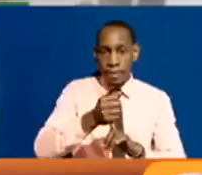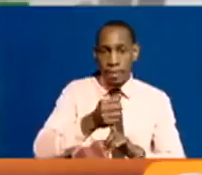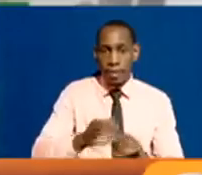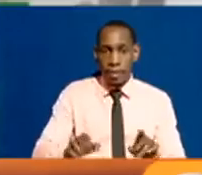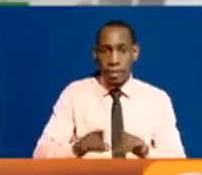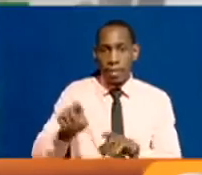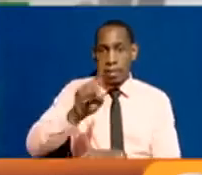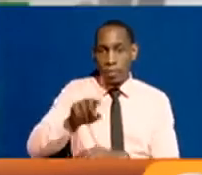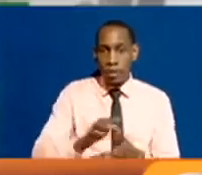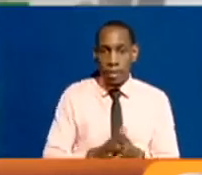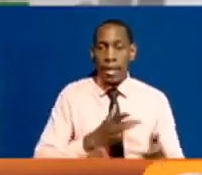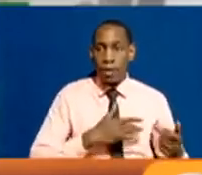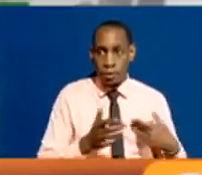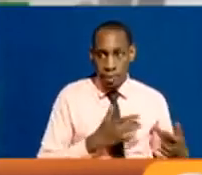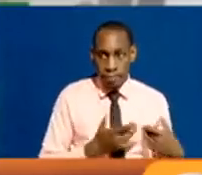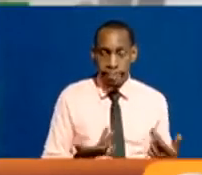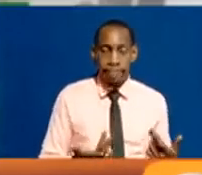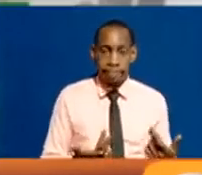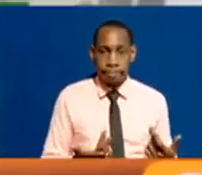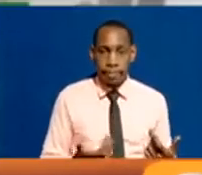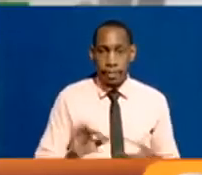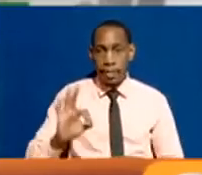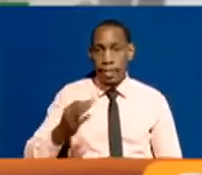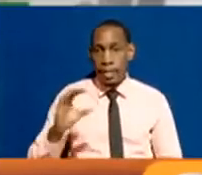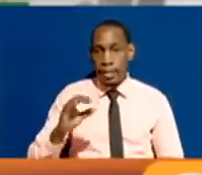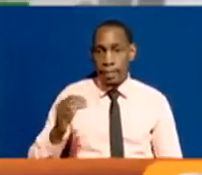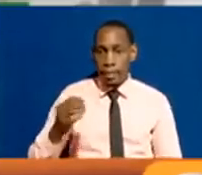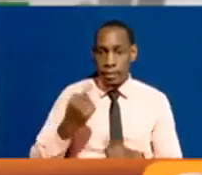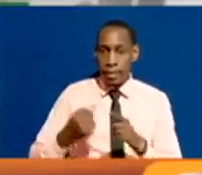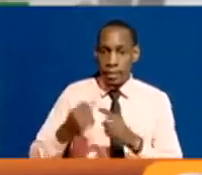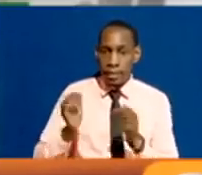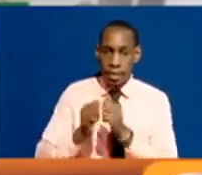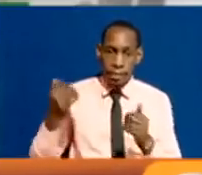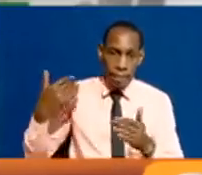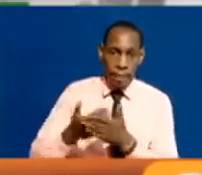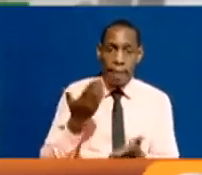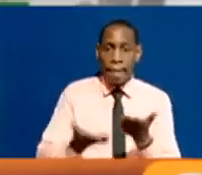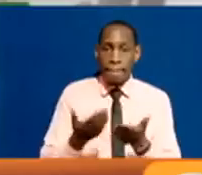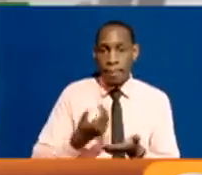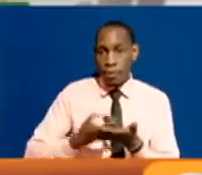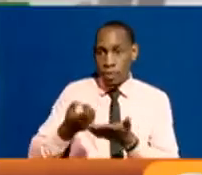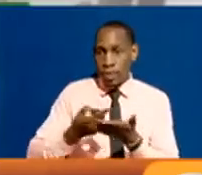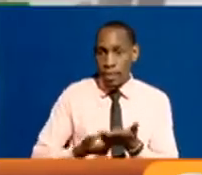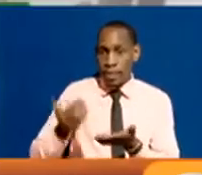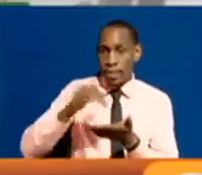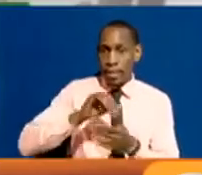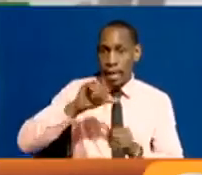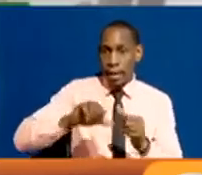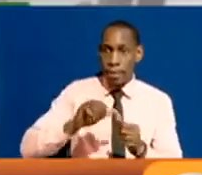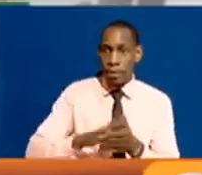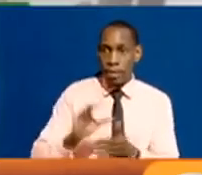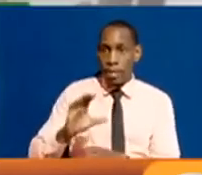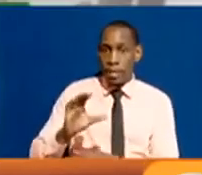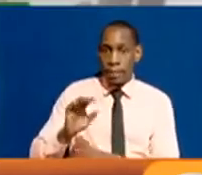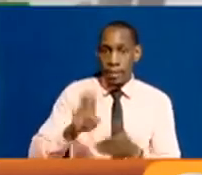same questions and concerns, third cabinet down the line, maybe we should have that conversation about our